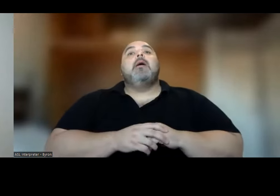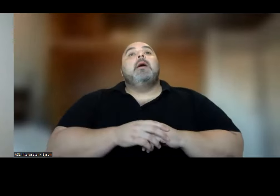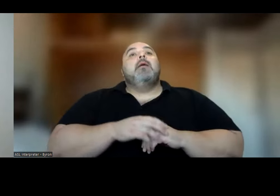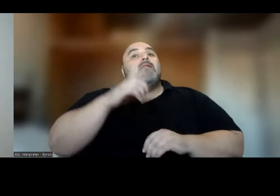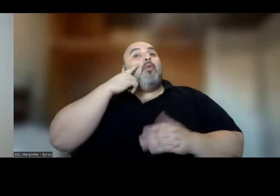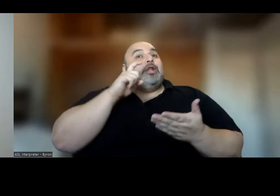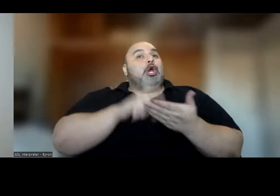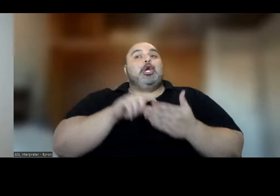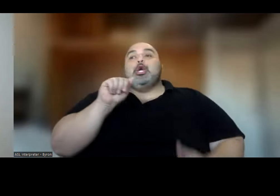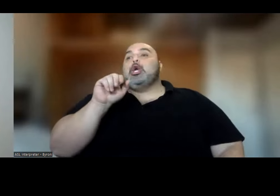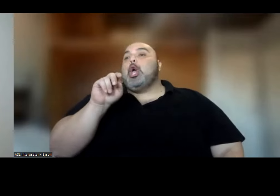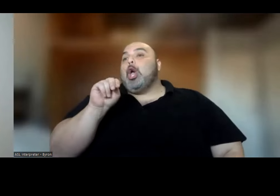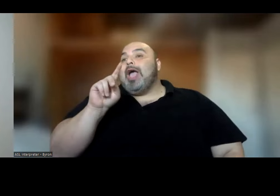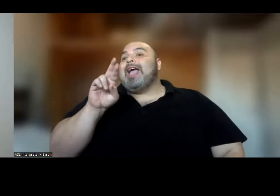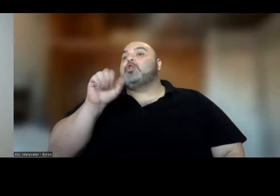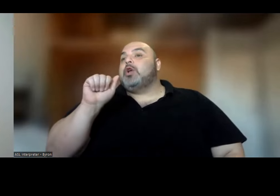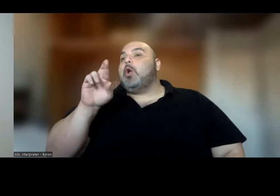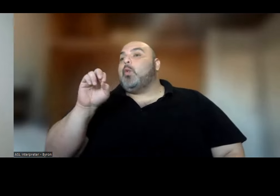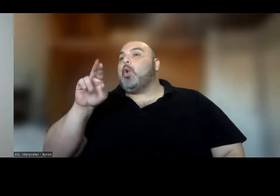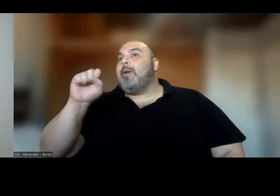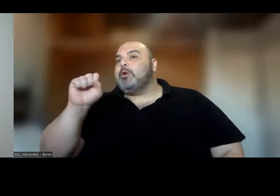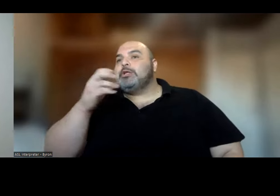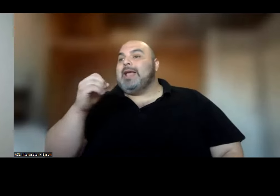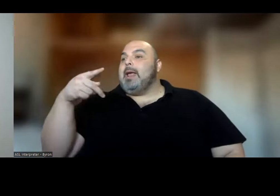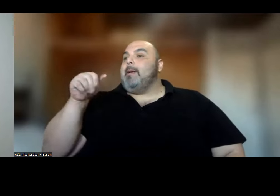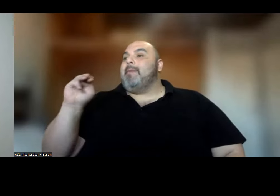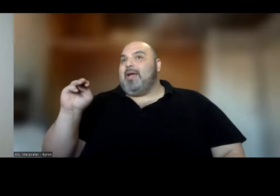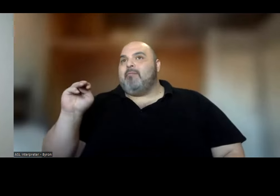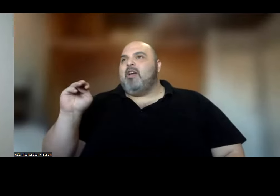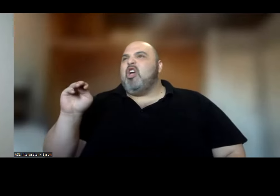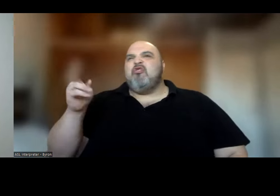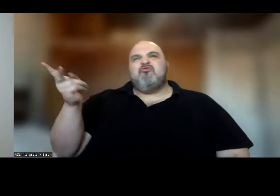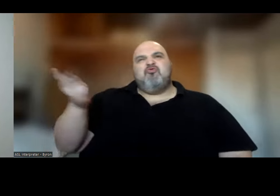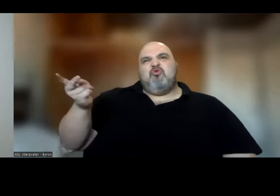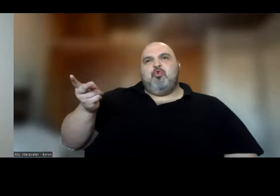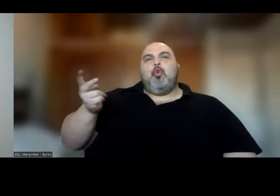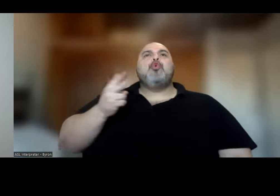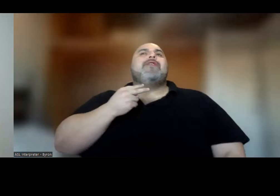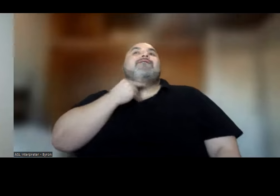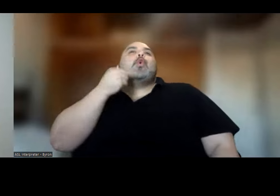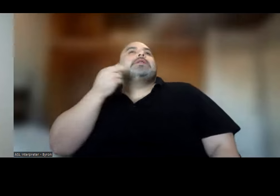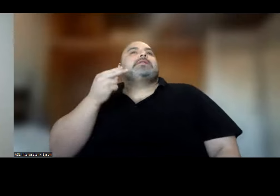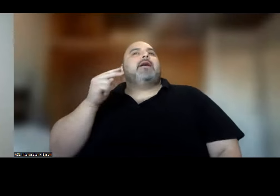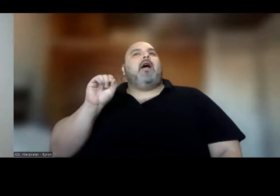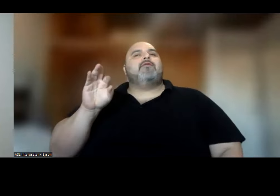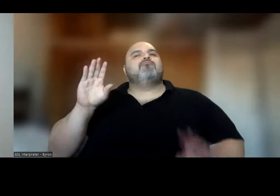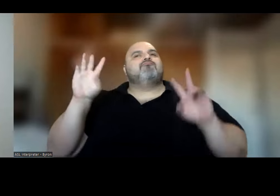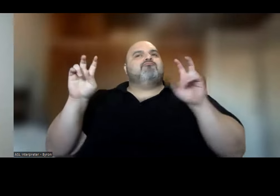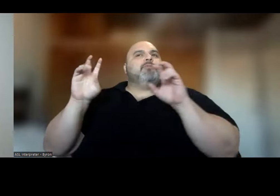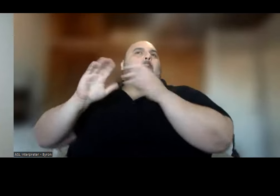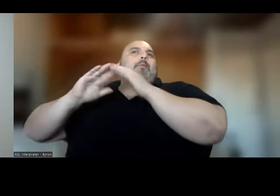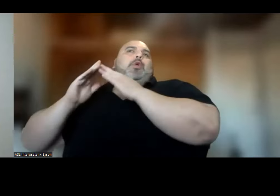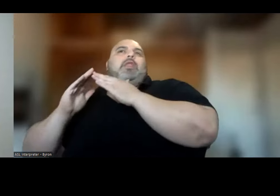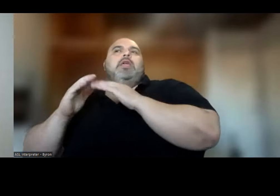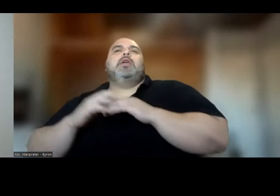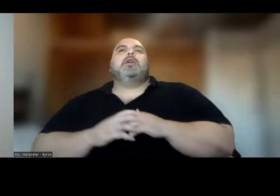Andrea, Robert, Pam Montana being sort of the voice of community, the voice of, you